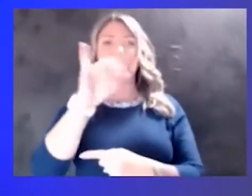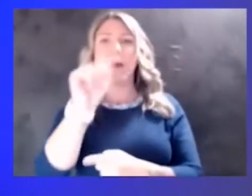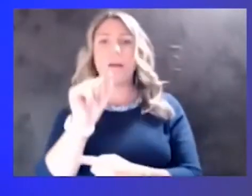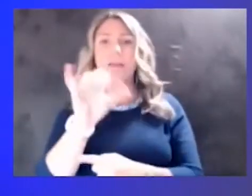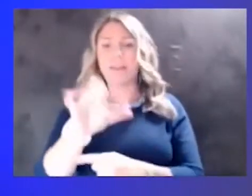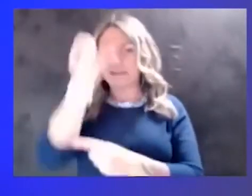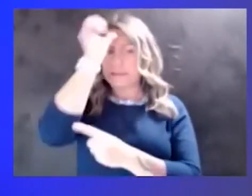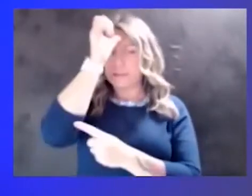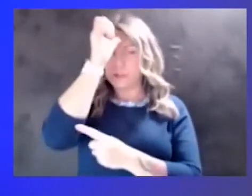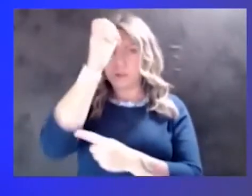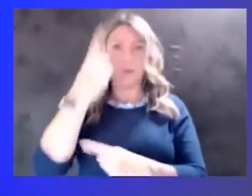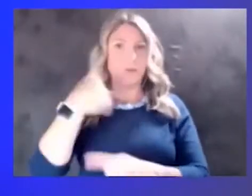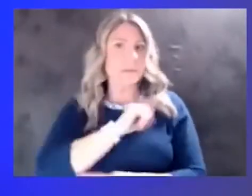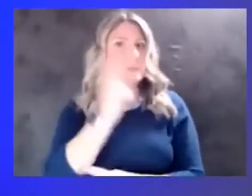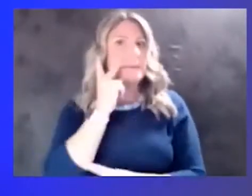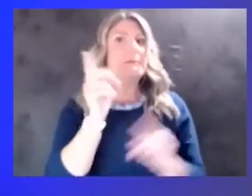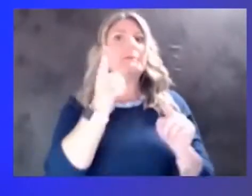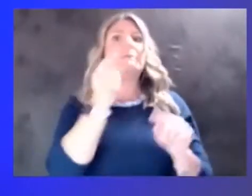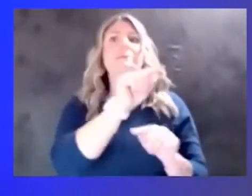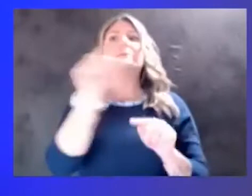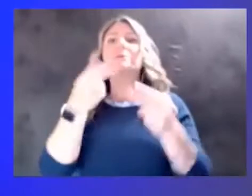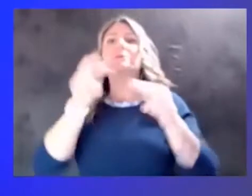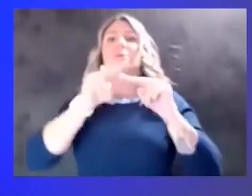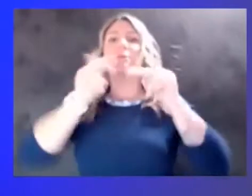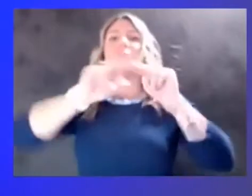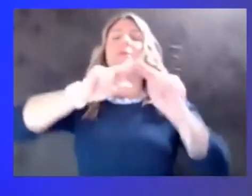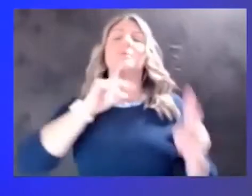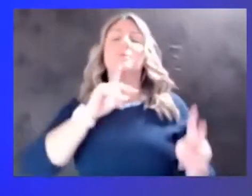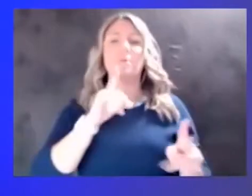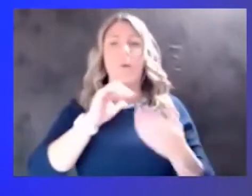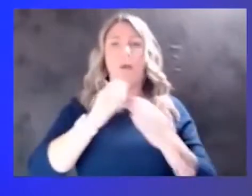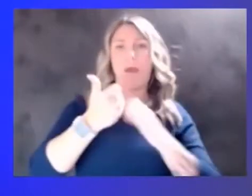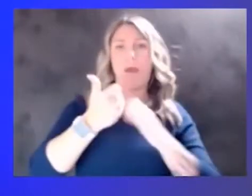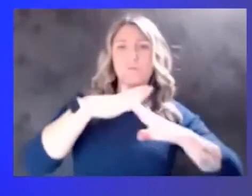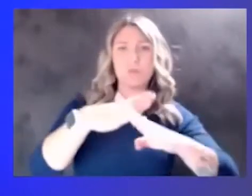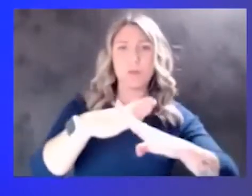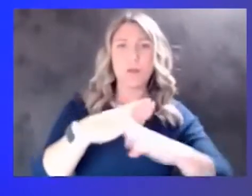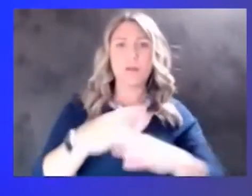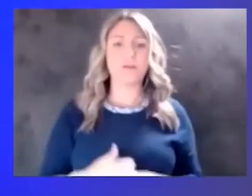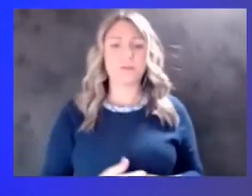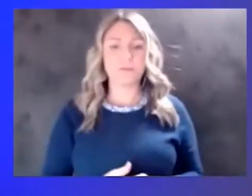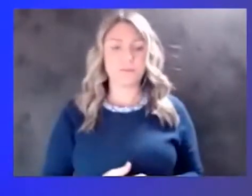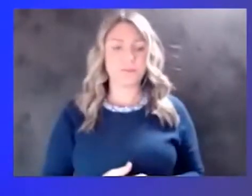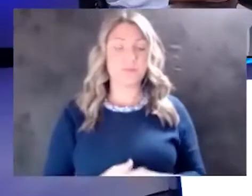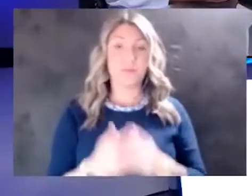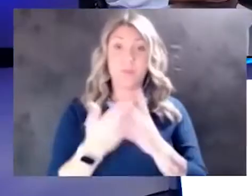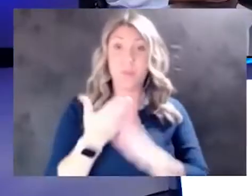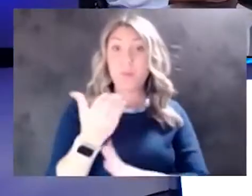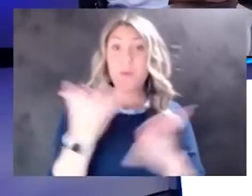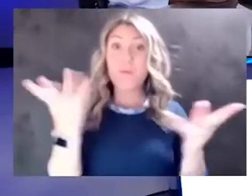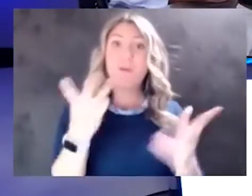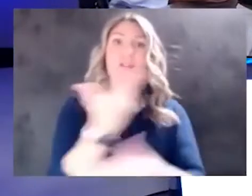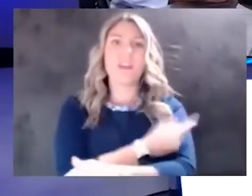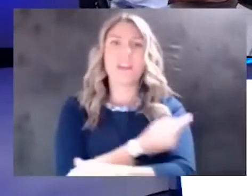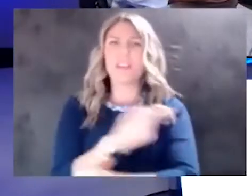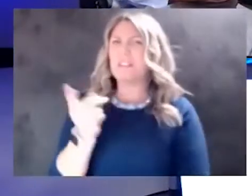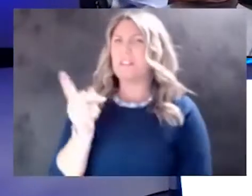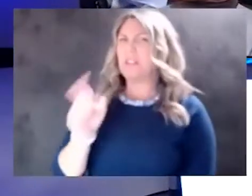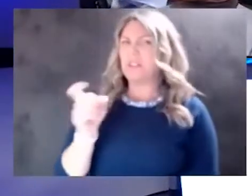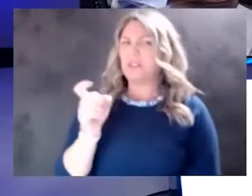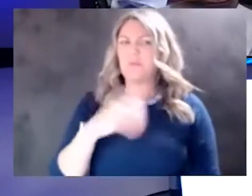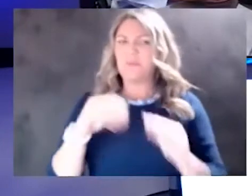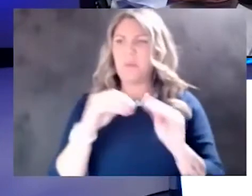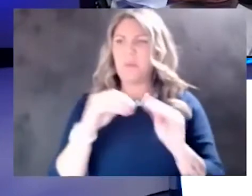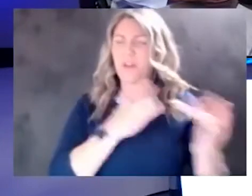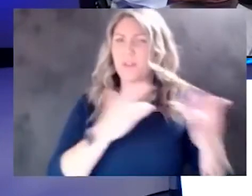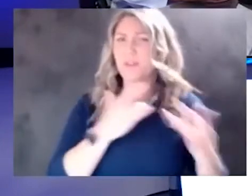So we know that the way to get protection is through vaccination. So should we be more concerned about that Delta variant